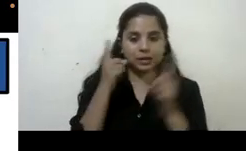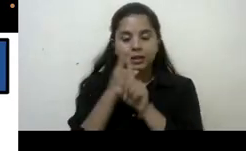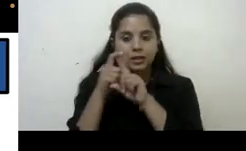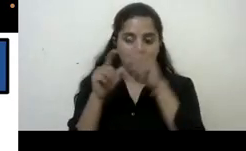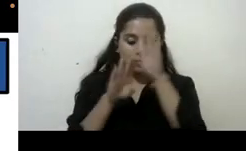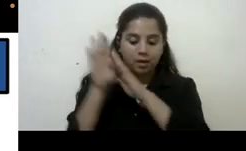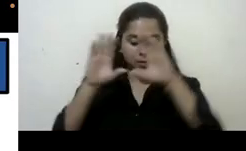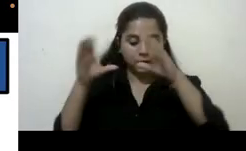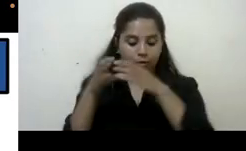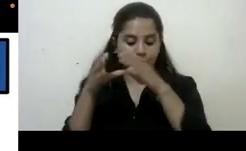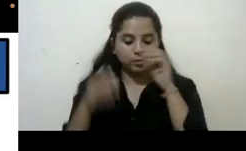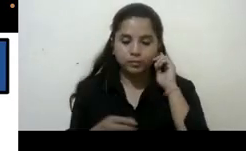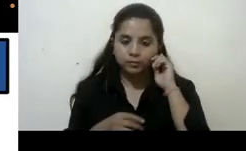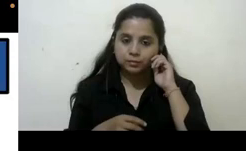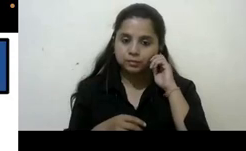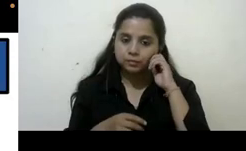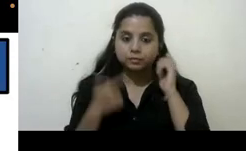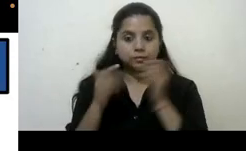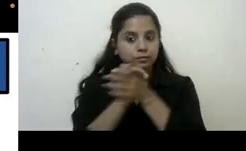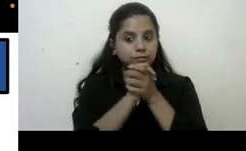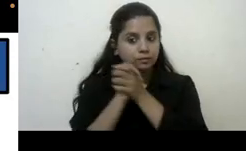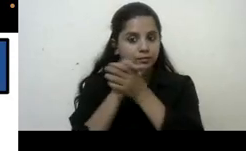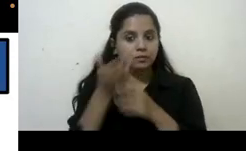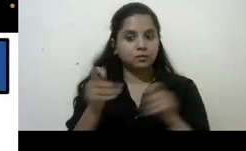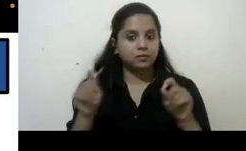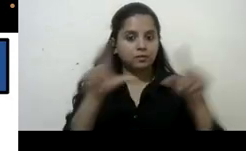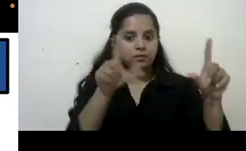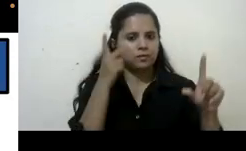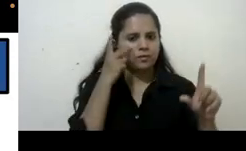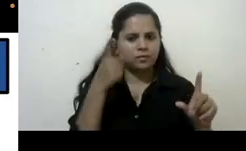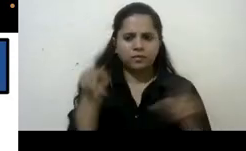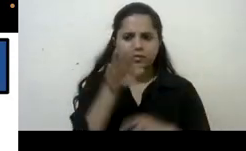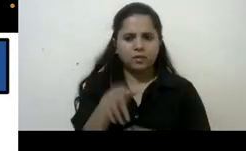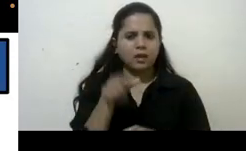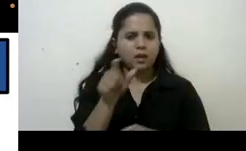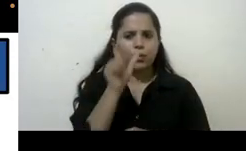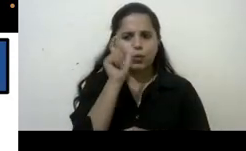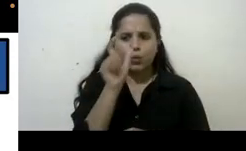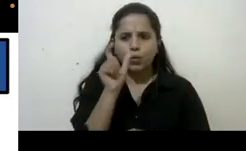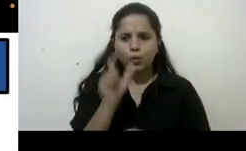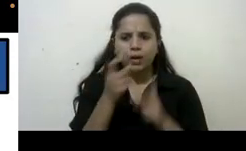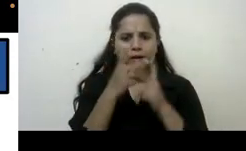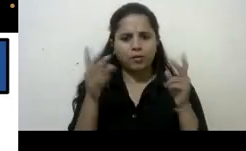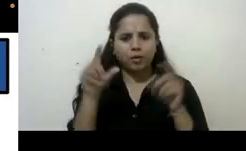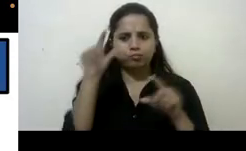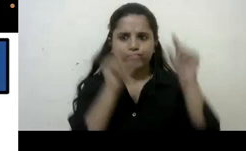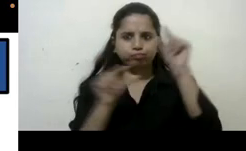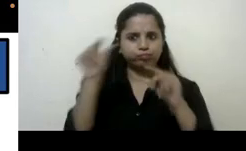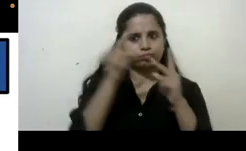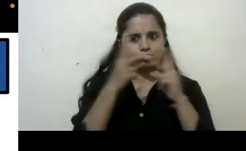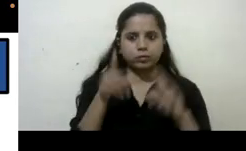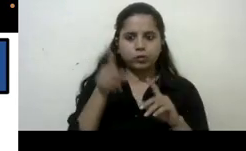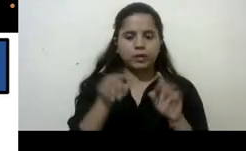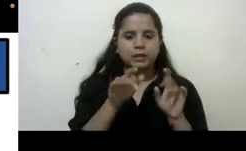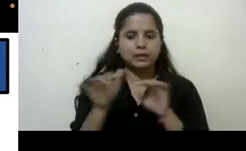group. Dear friends, on your screen, you can see a word cloud. You have to type